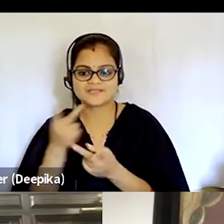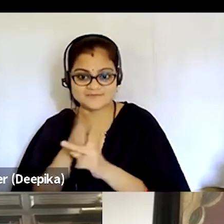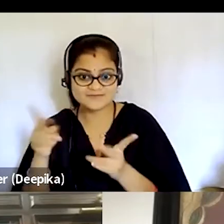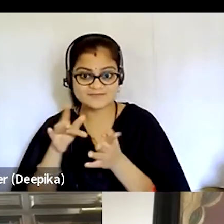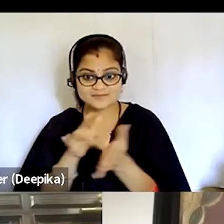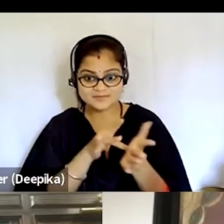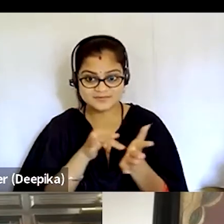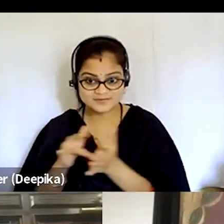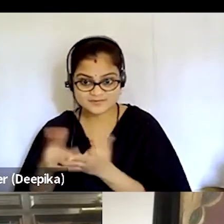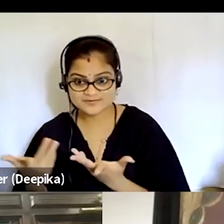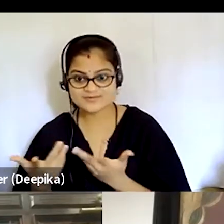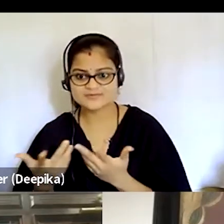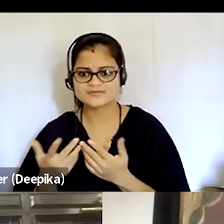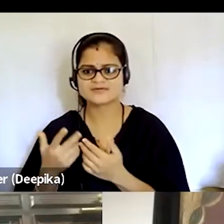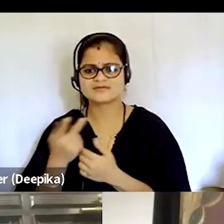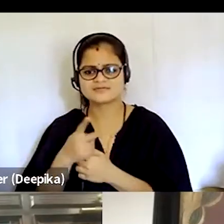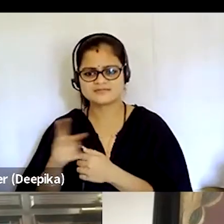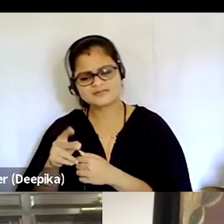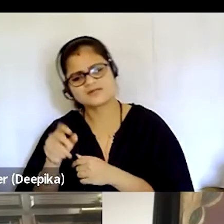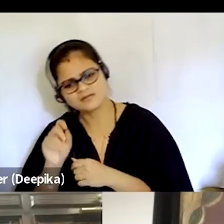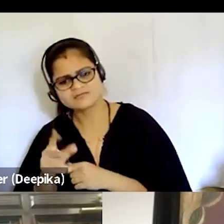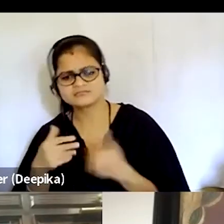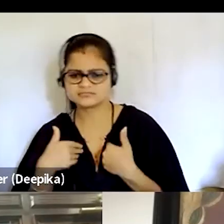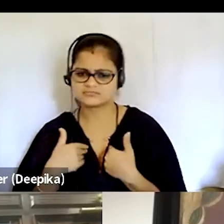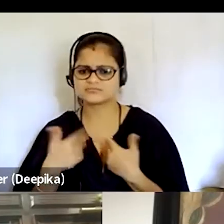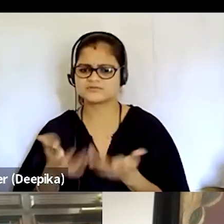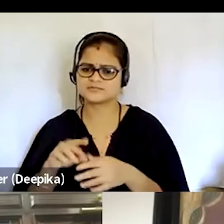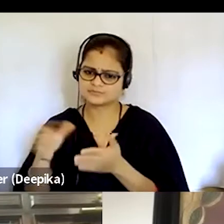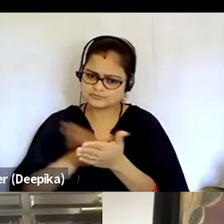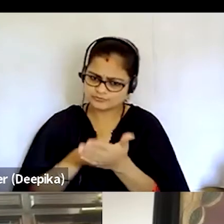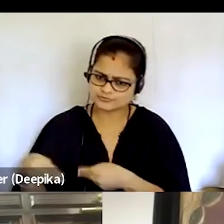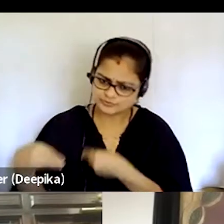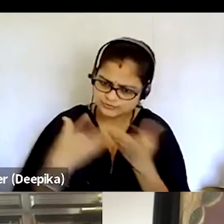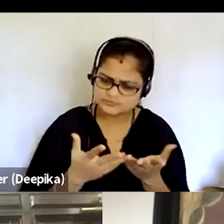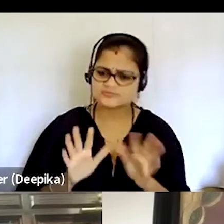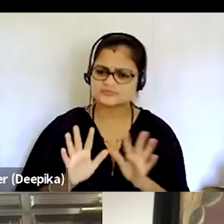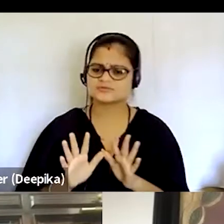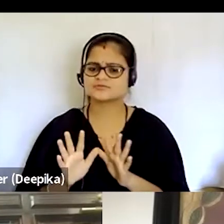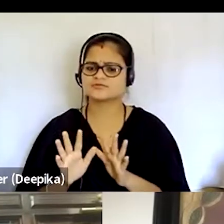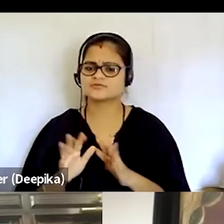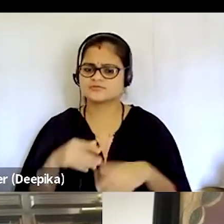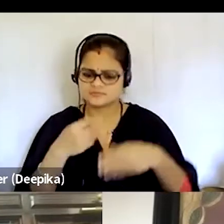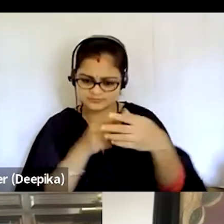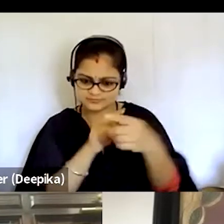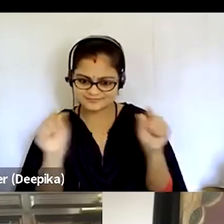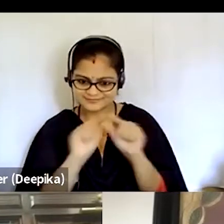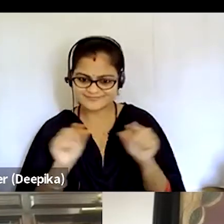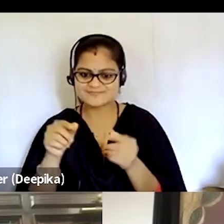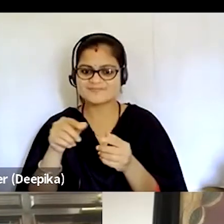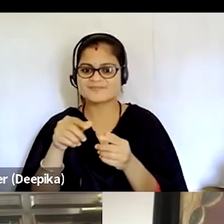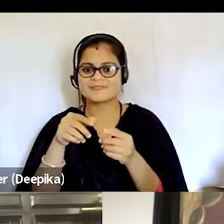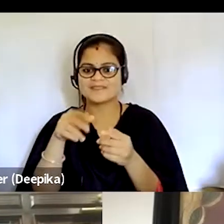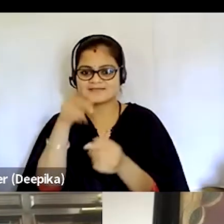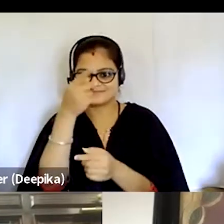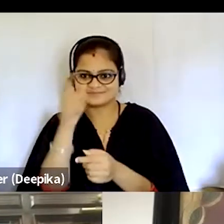Zawinul, Joe Zawinul, and all of that. He said, it's okay. I will give you the music. And he used to give me cyclo style sheets of lyrics and audio